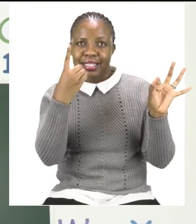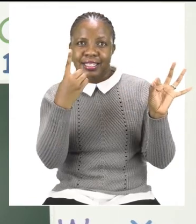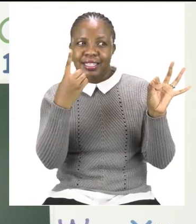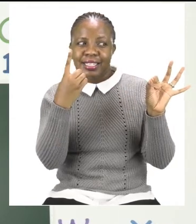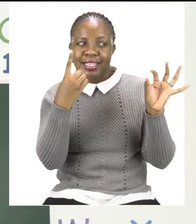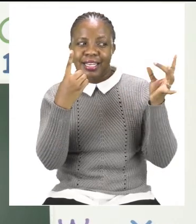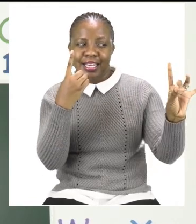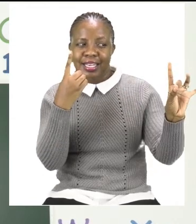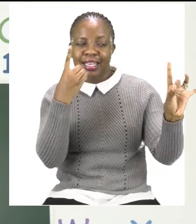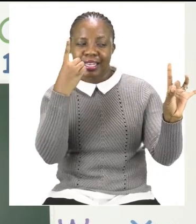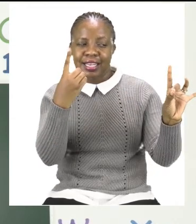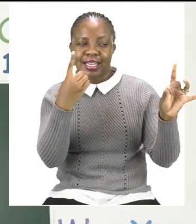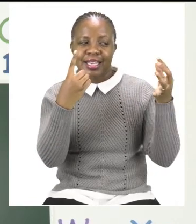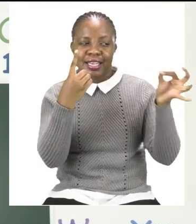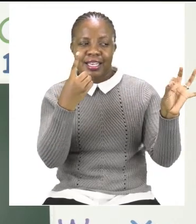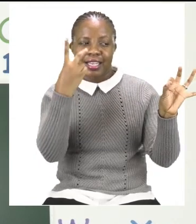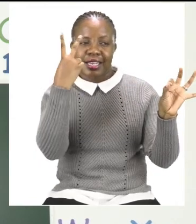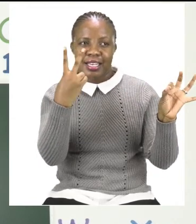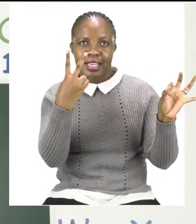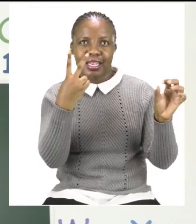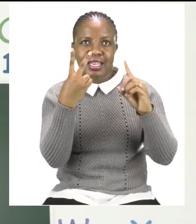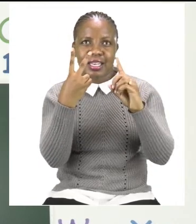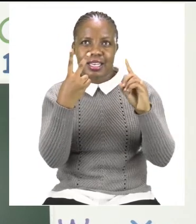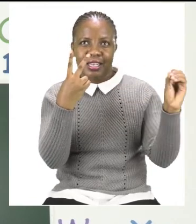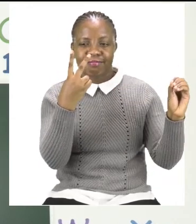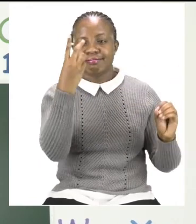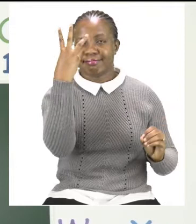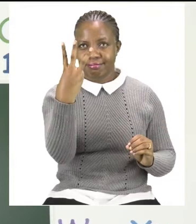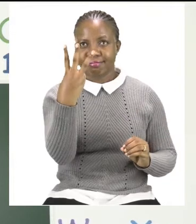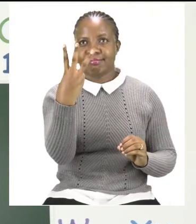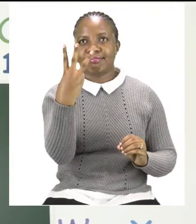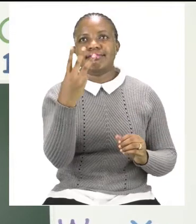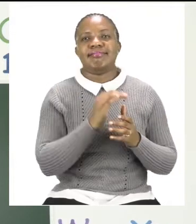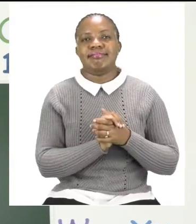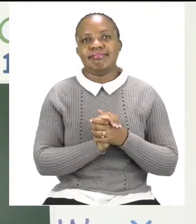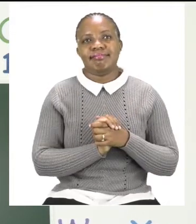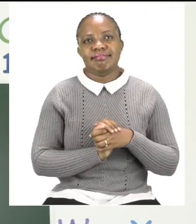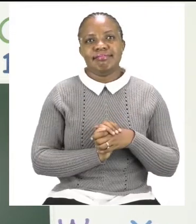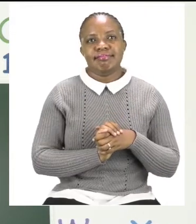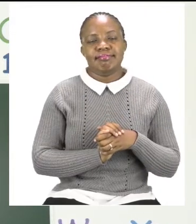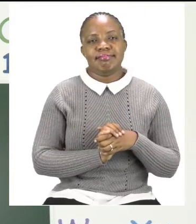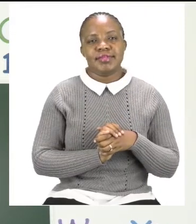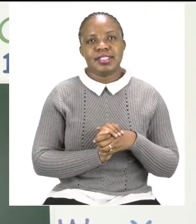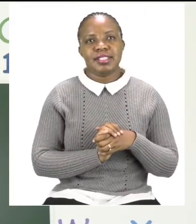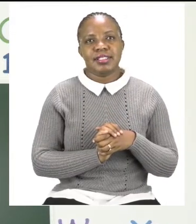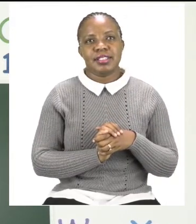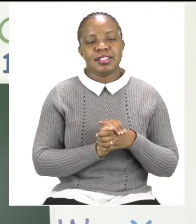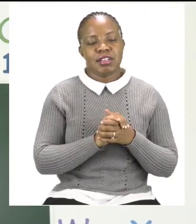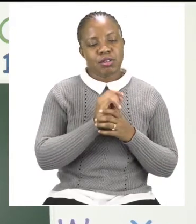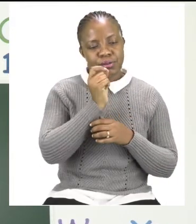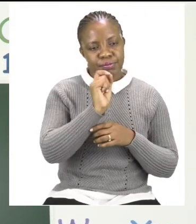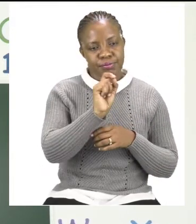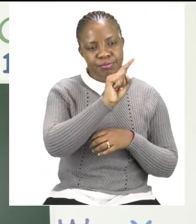2, 3. So we know that in order for us to build this brick, we need to put